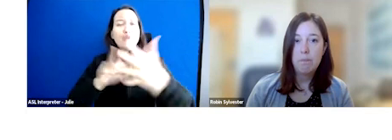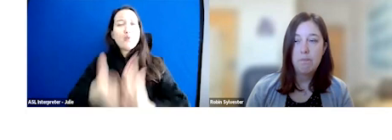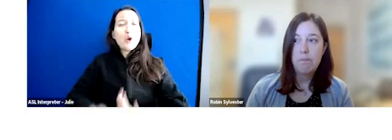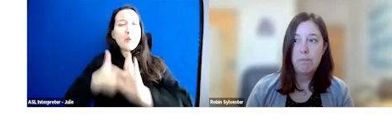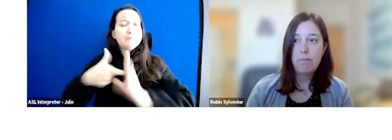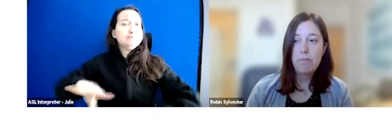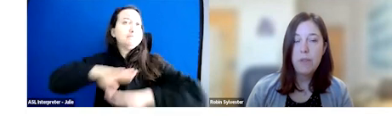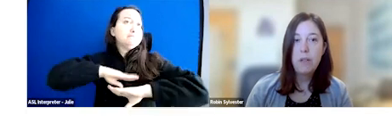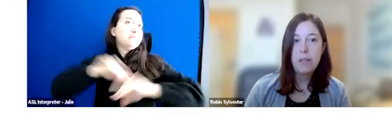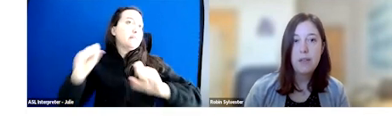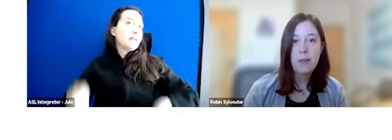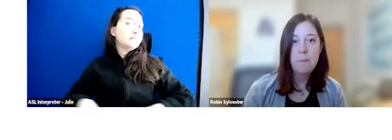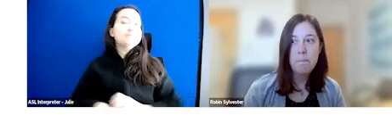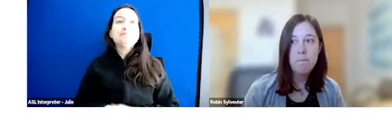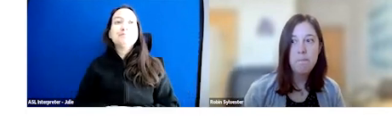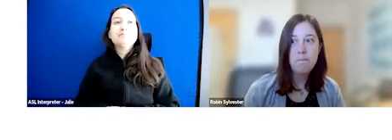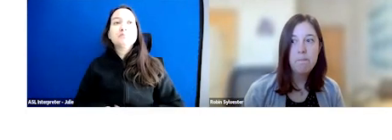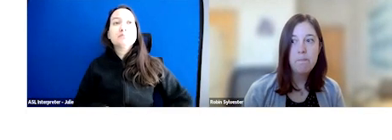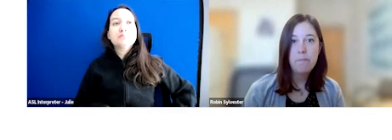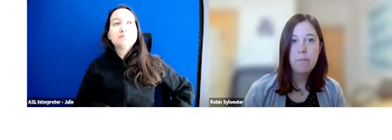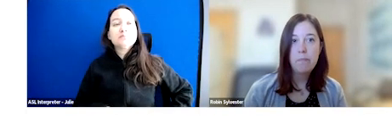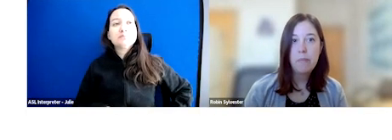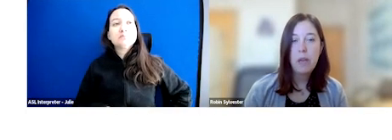requirements. Next slide.